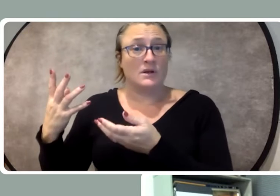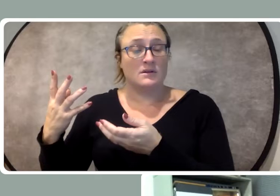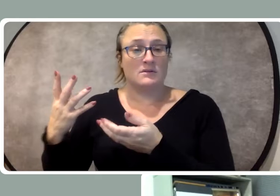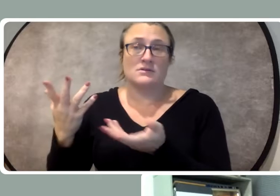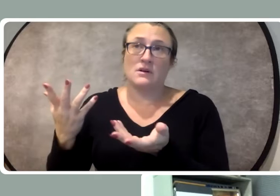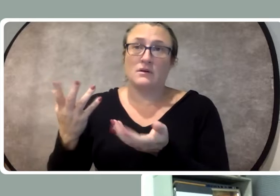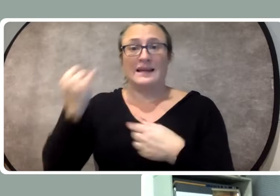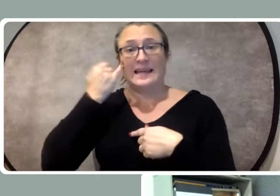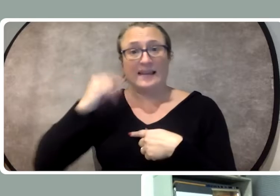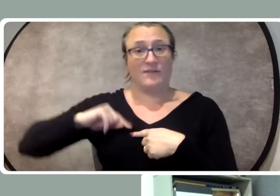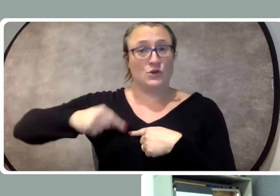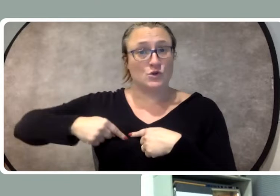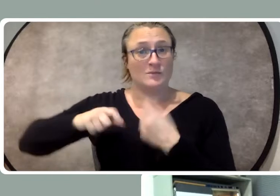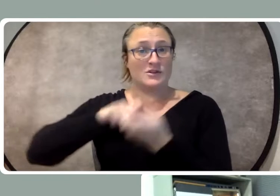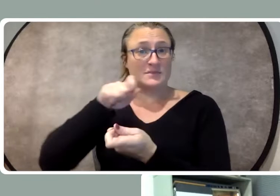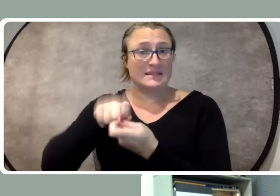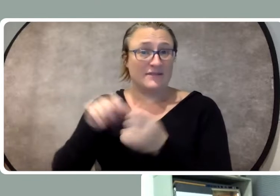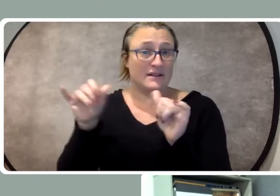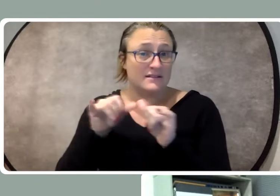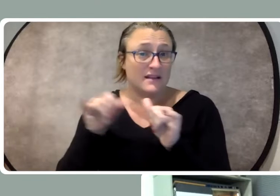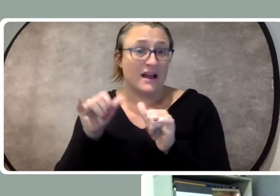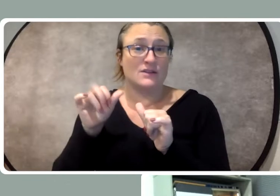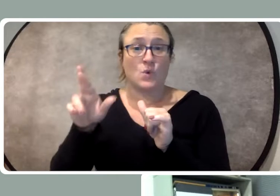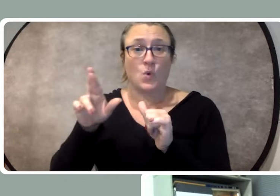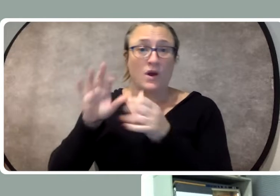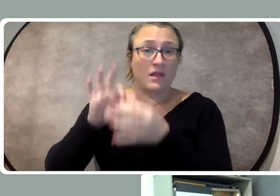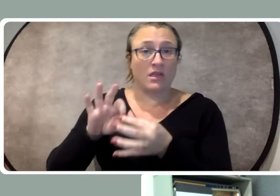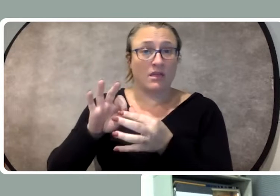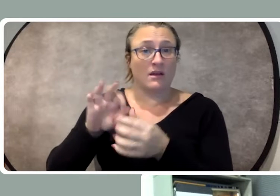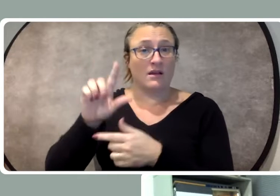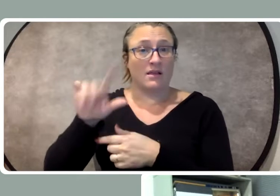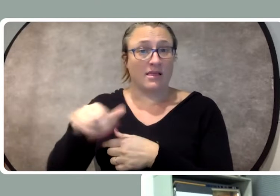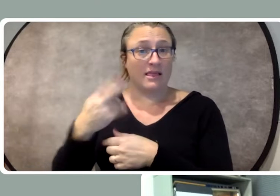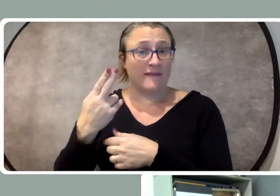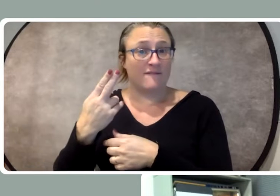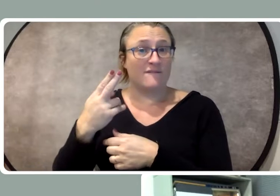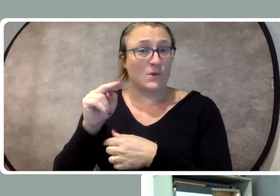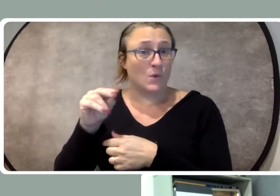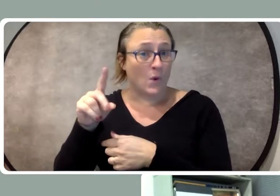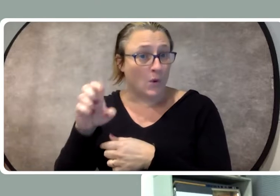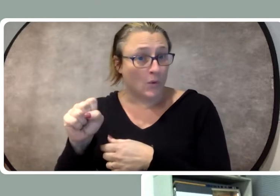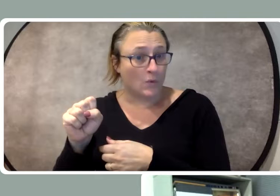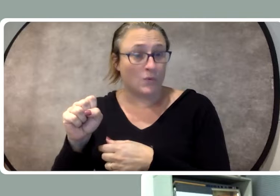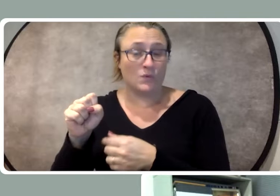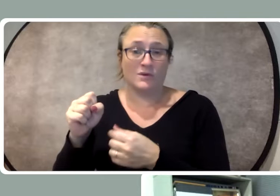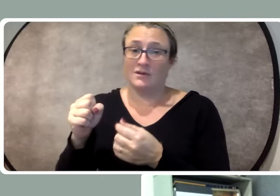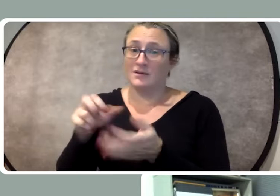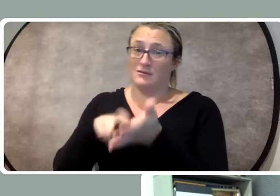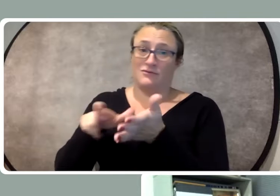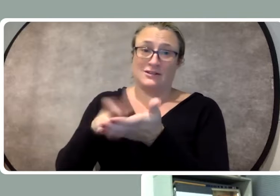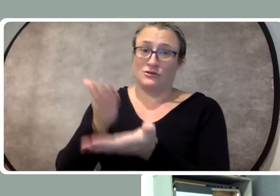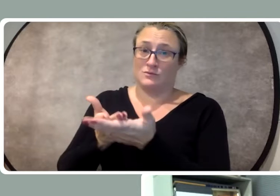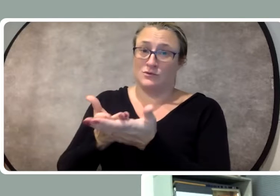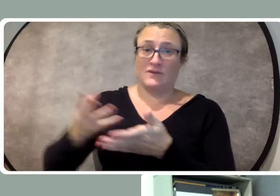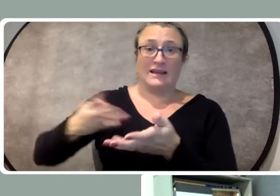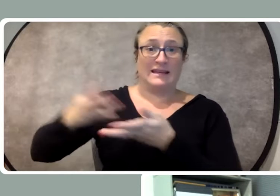a certain size or has gone to the lymph node, studies show that giving chemotherapy leads